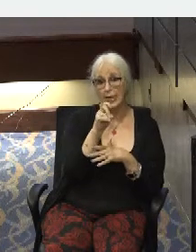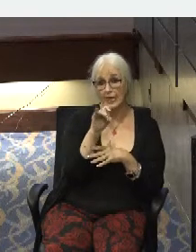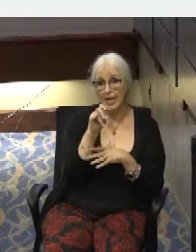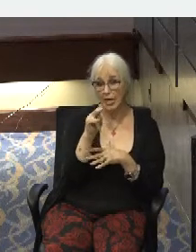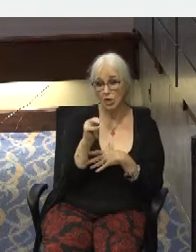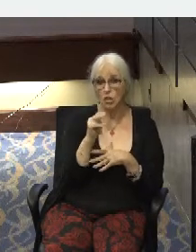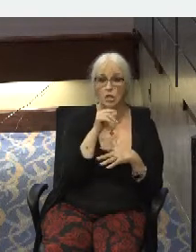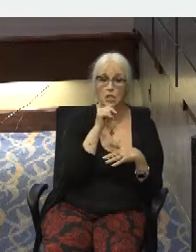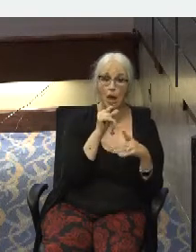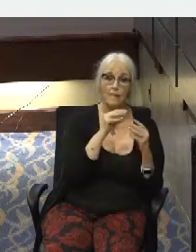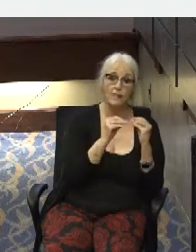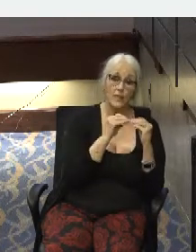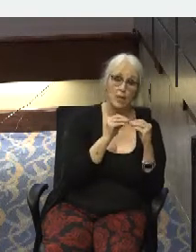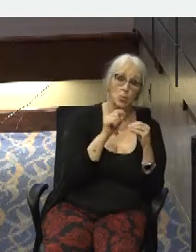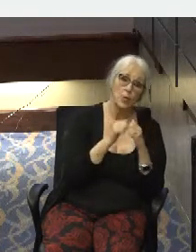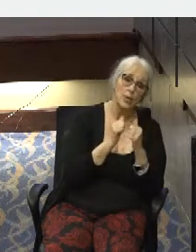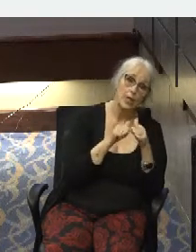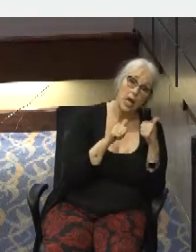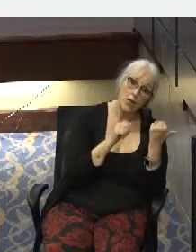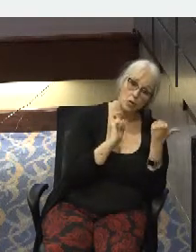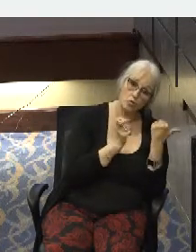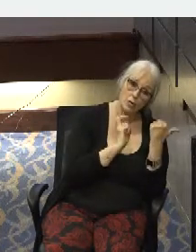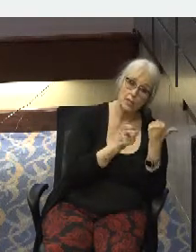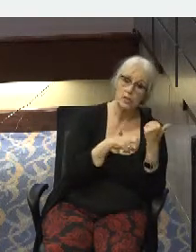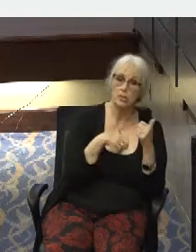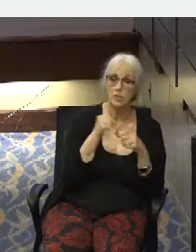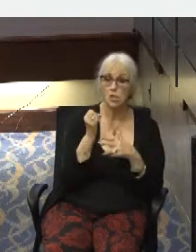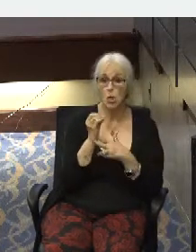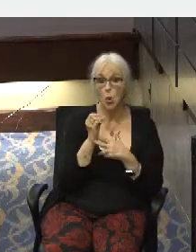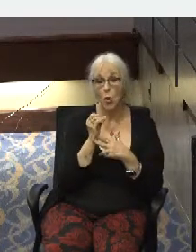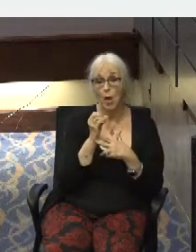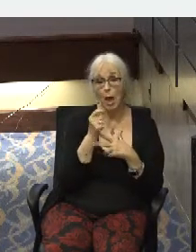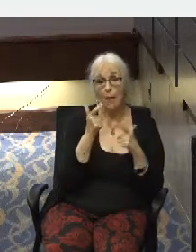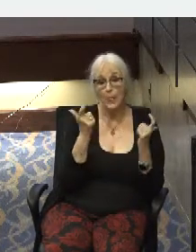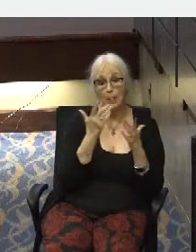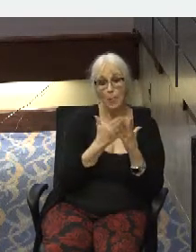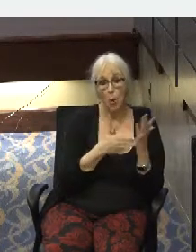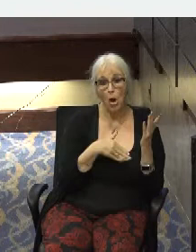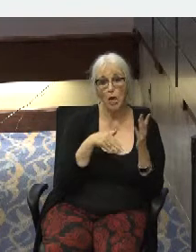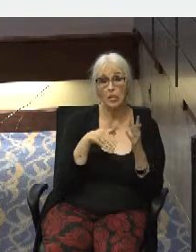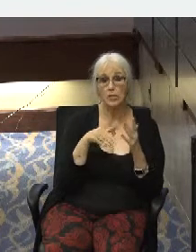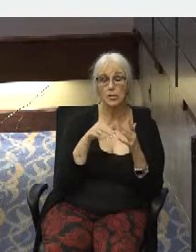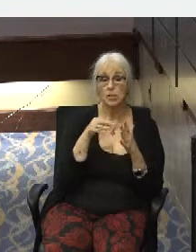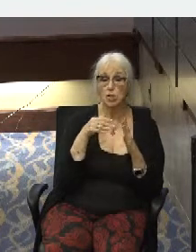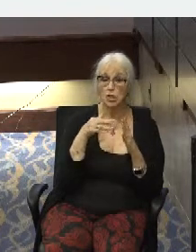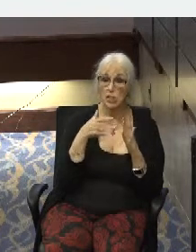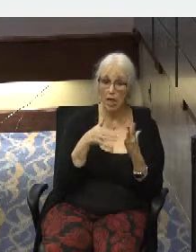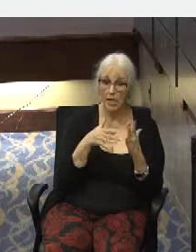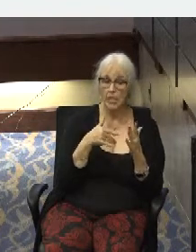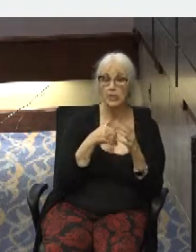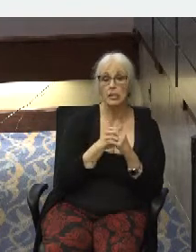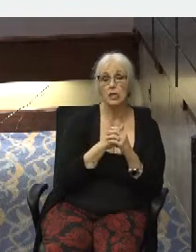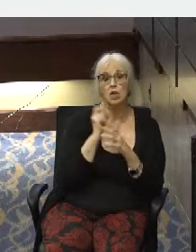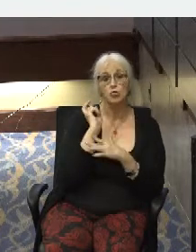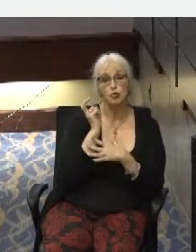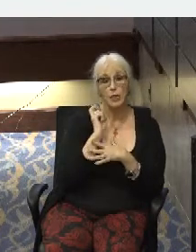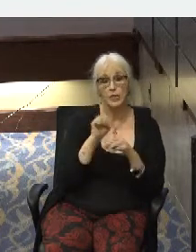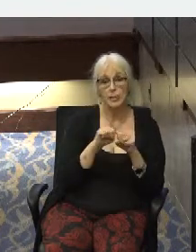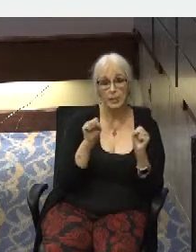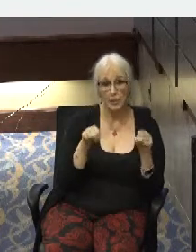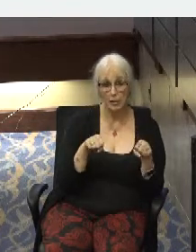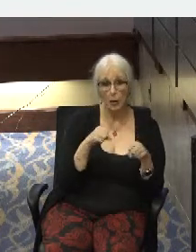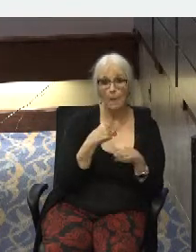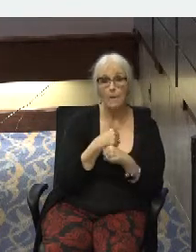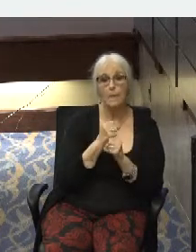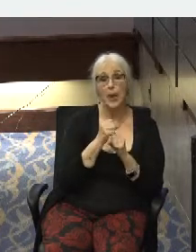served by fixed route transit. So a big piece in studies of transit systems around the country is making that last mile connection to